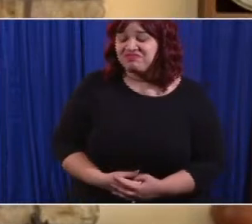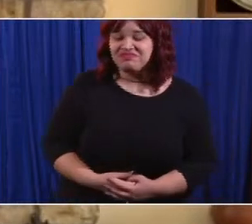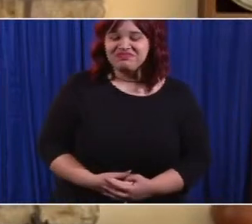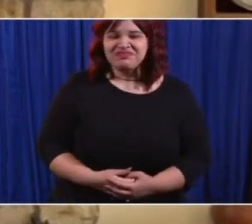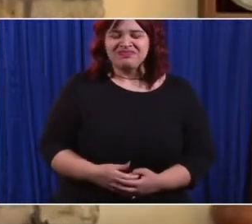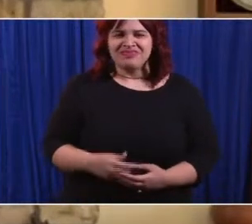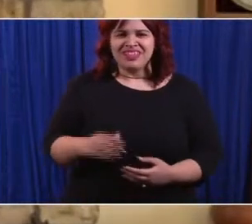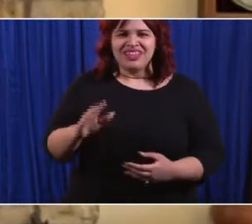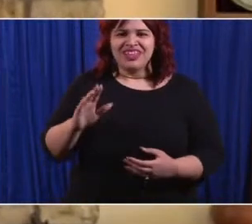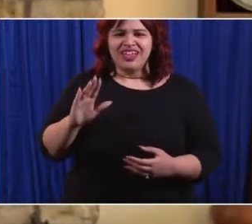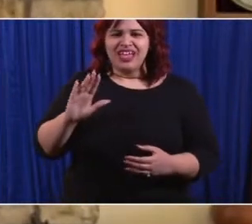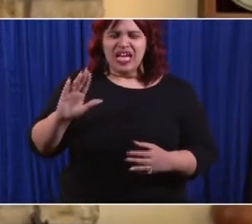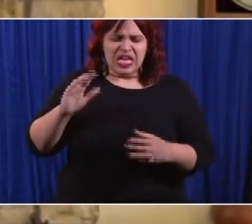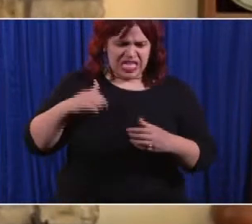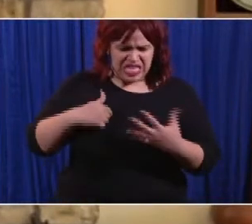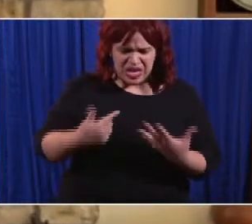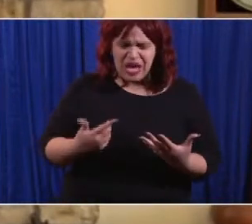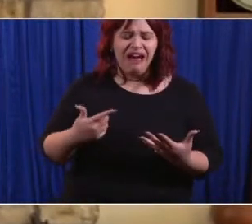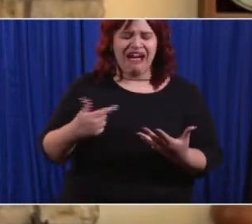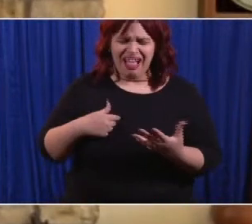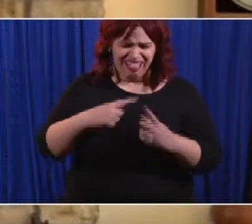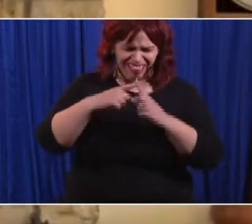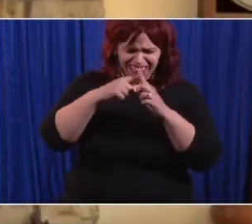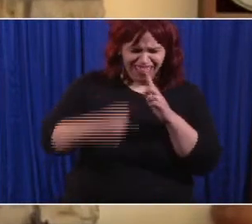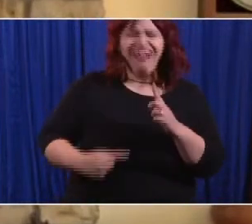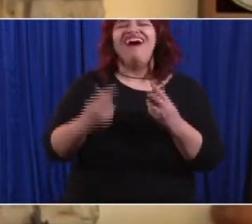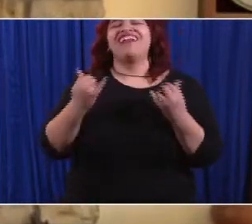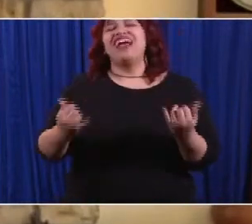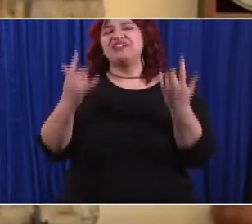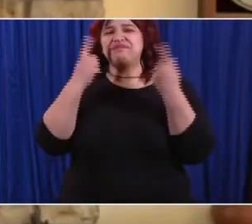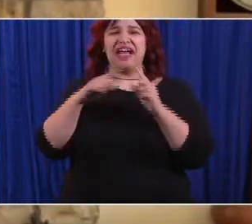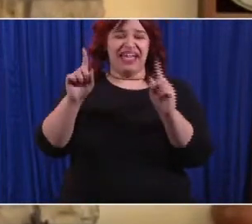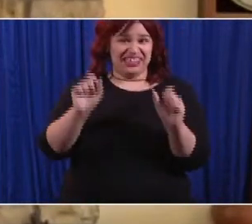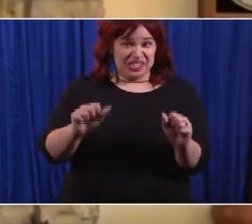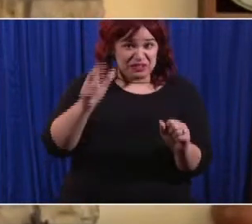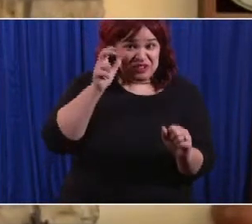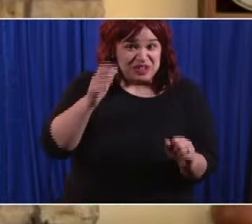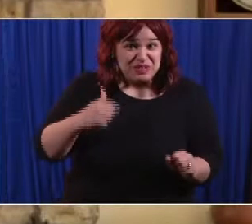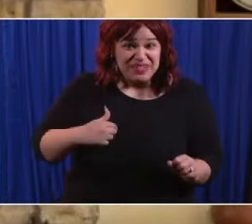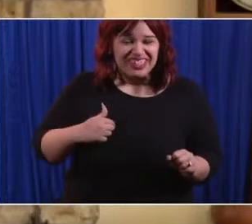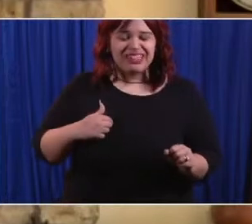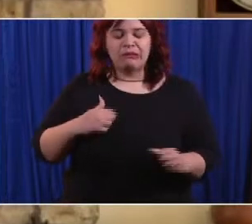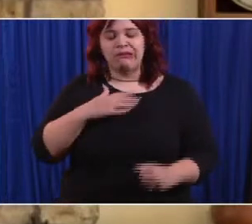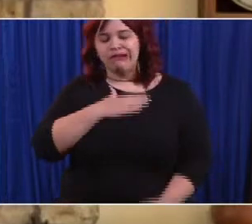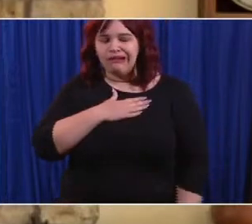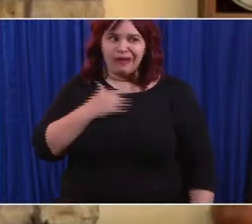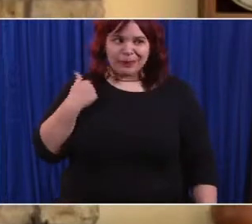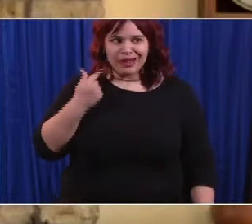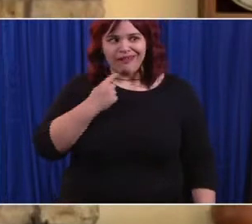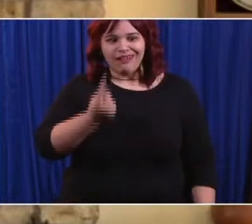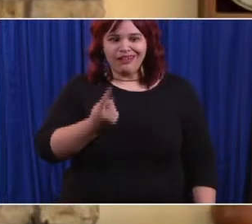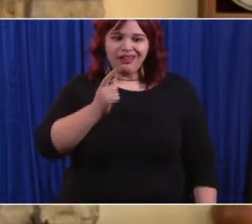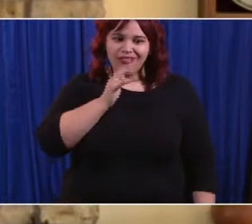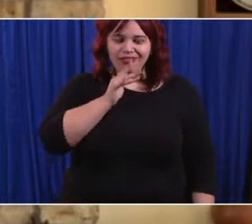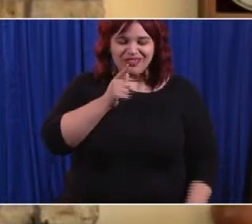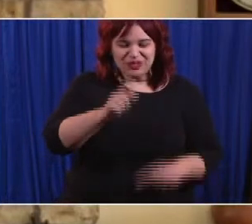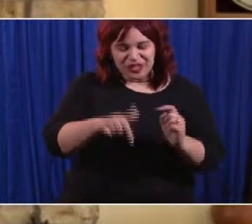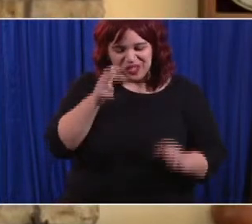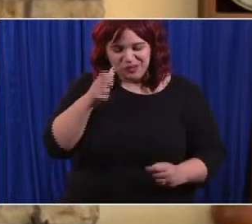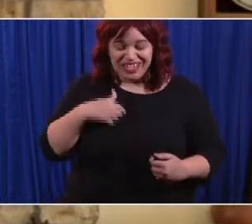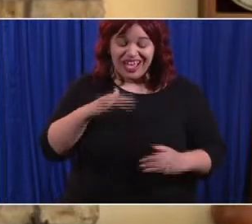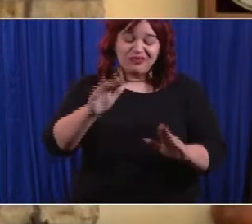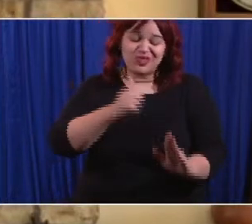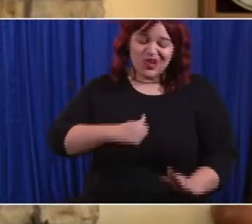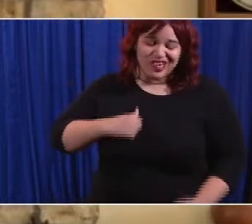It'll help if I unmuted myself. Can you hear me? I can now, Scott. You're good. Sorry about that. So